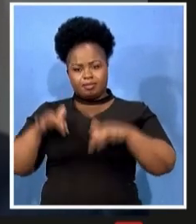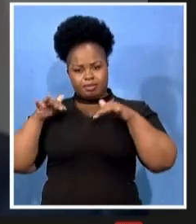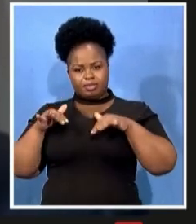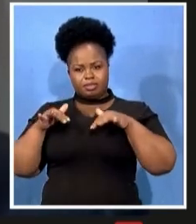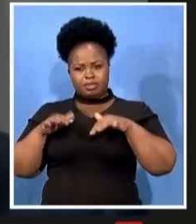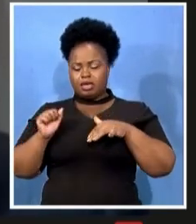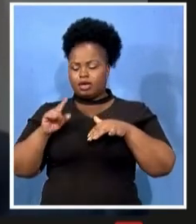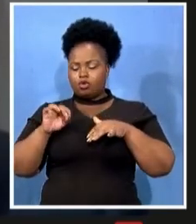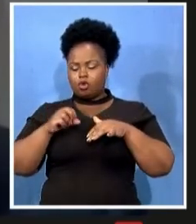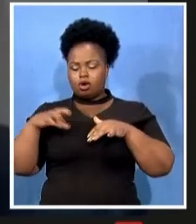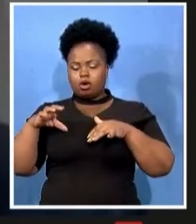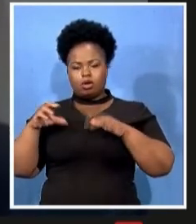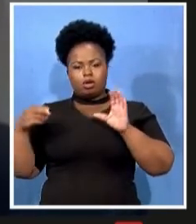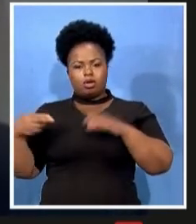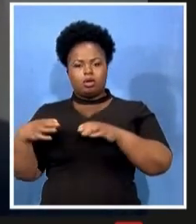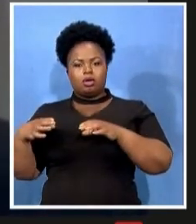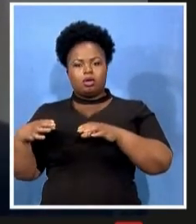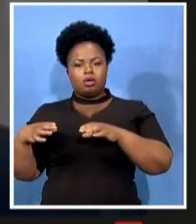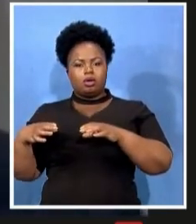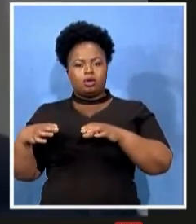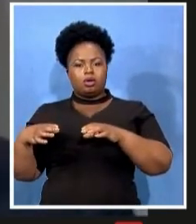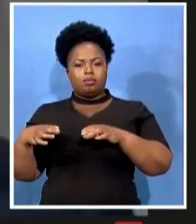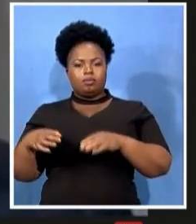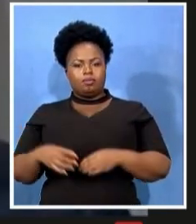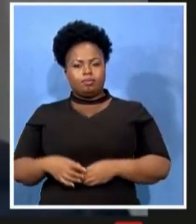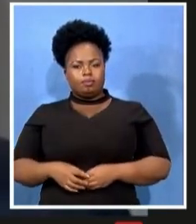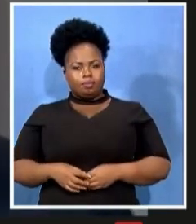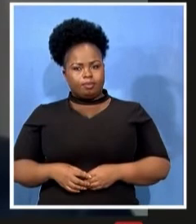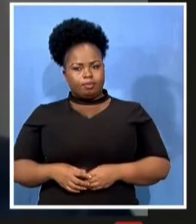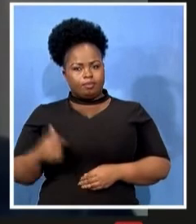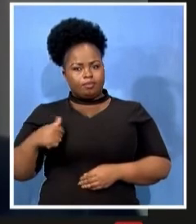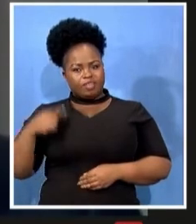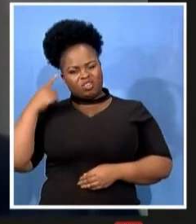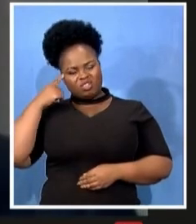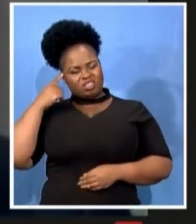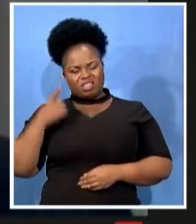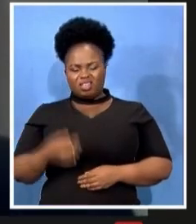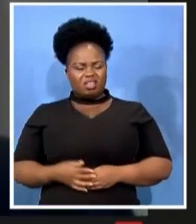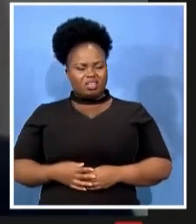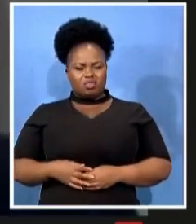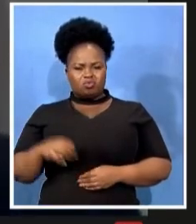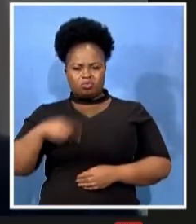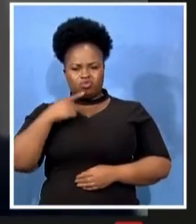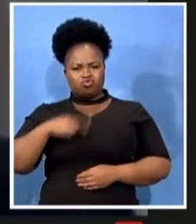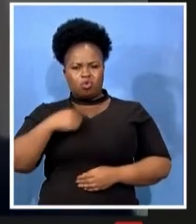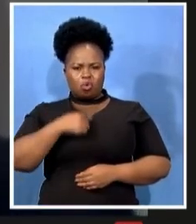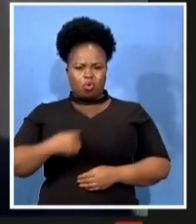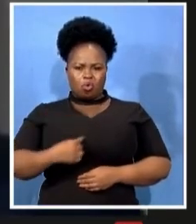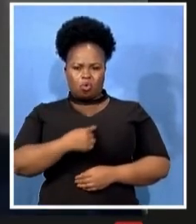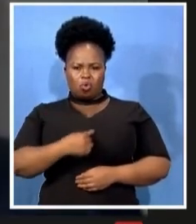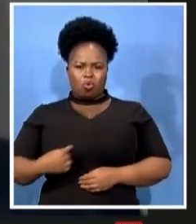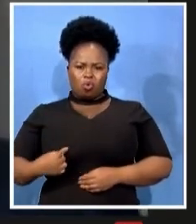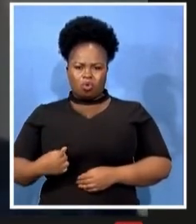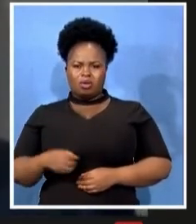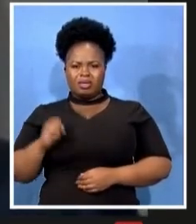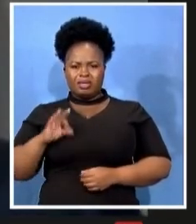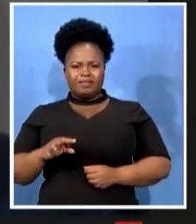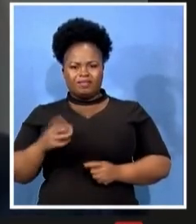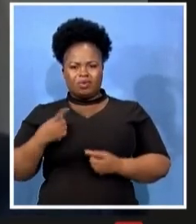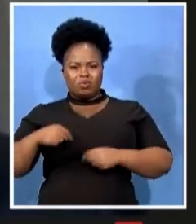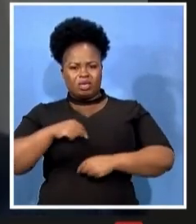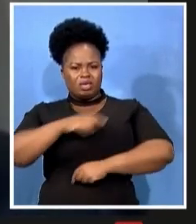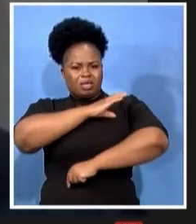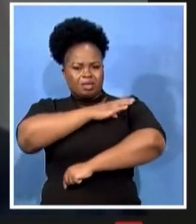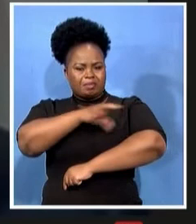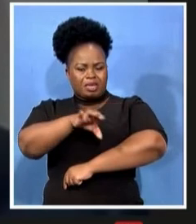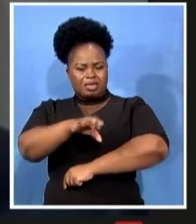I think it wouldn't do justice to ourselves for us not to fulfill our mandate. And our mandate specifically is to